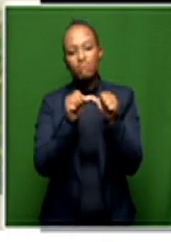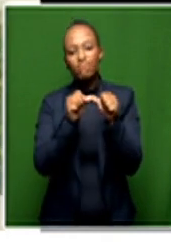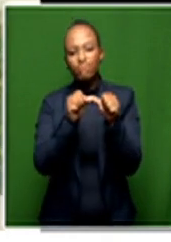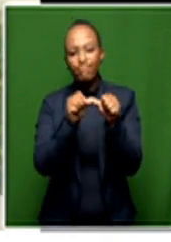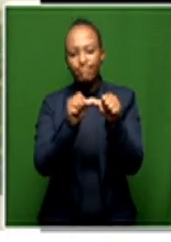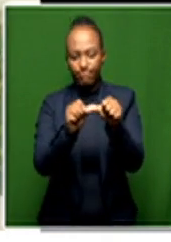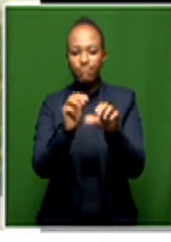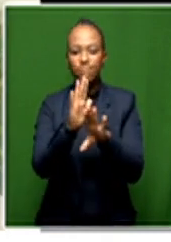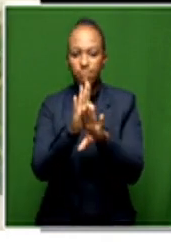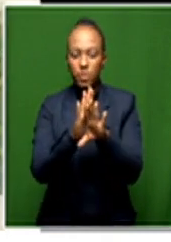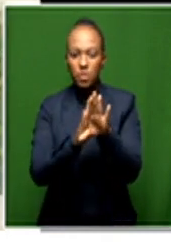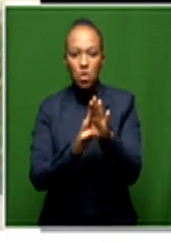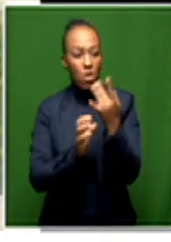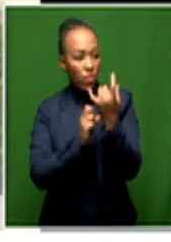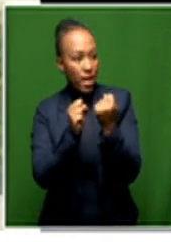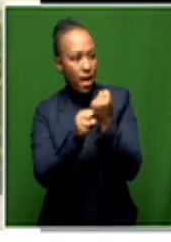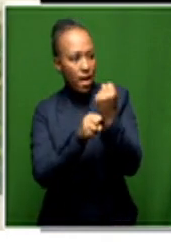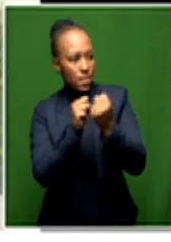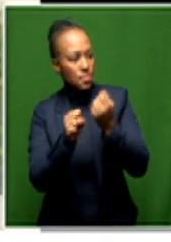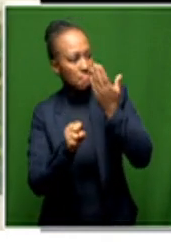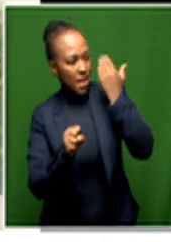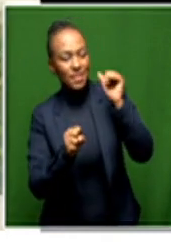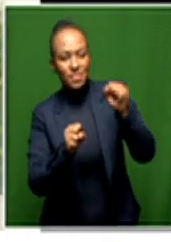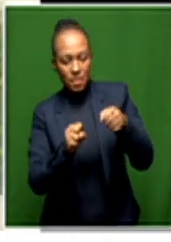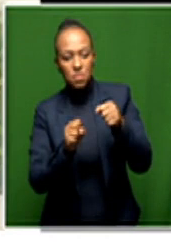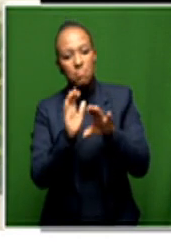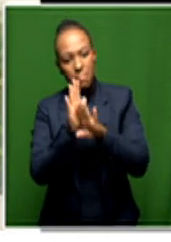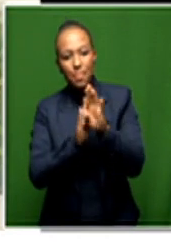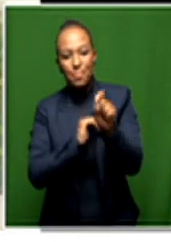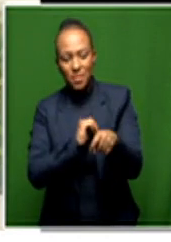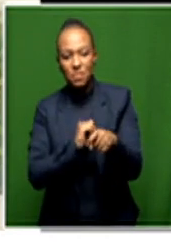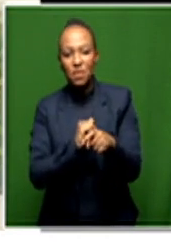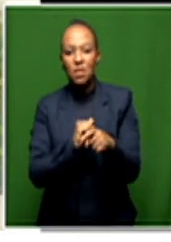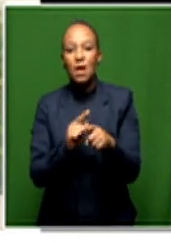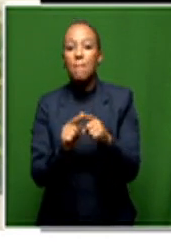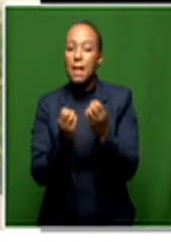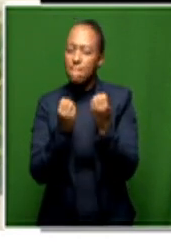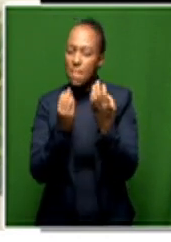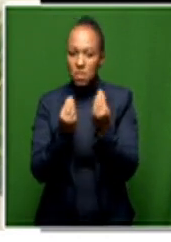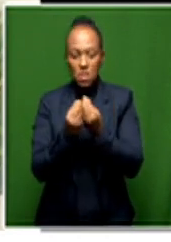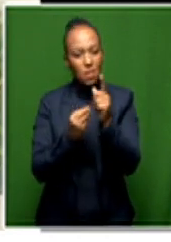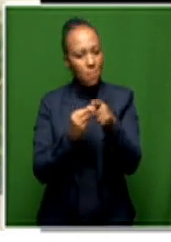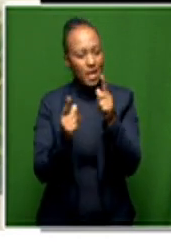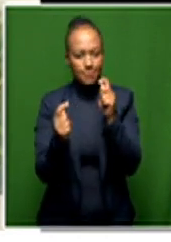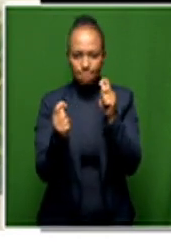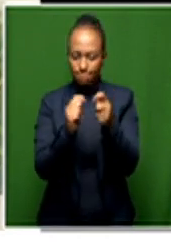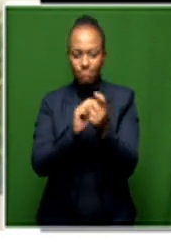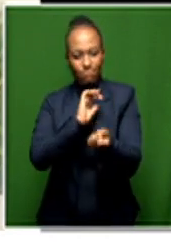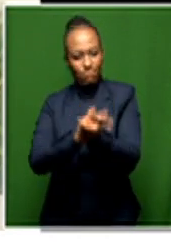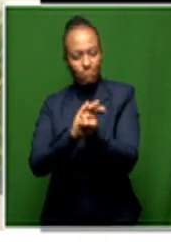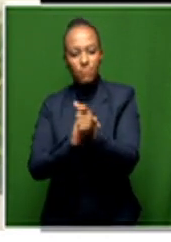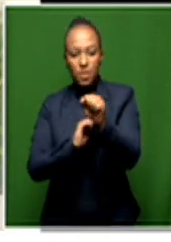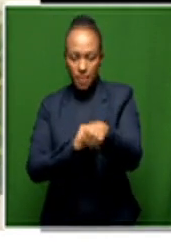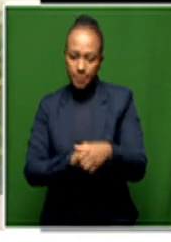of the years of the past. So yes, there is definitely a lot of work that has to happen. There's no